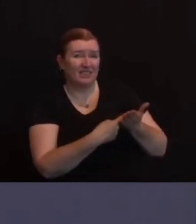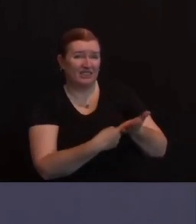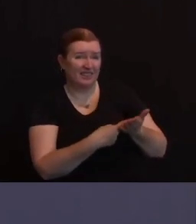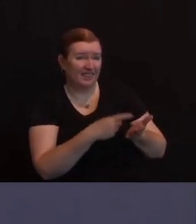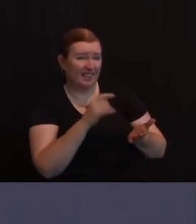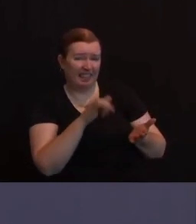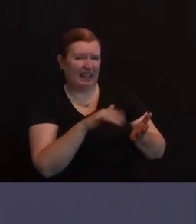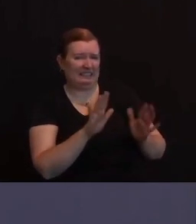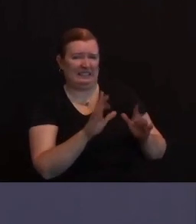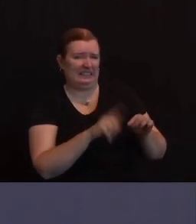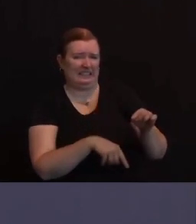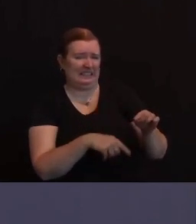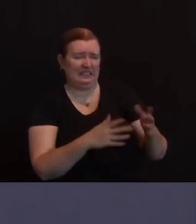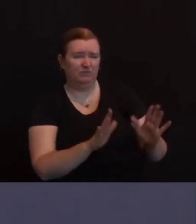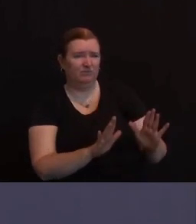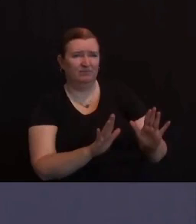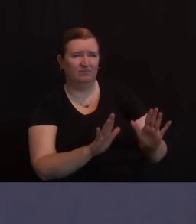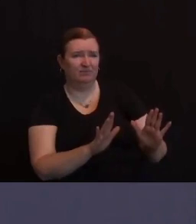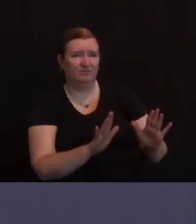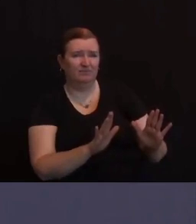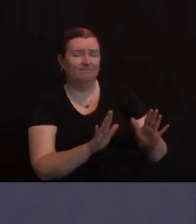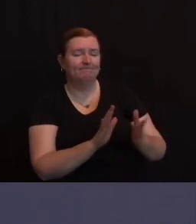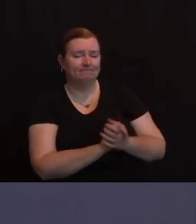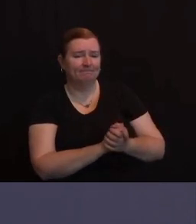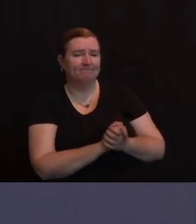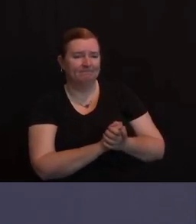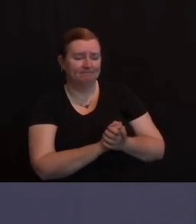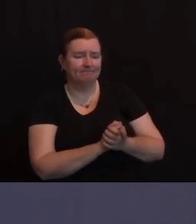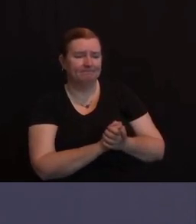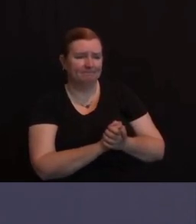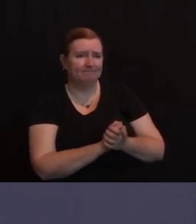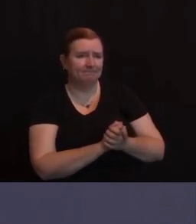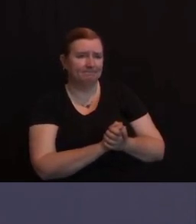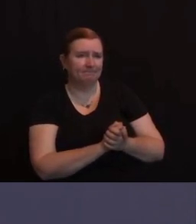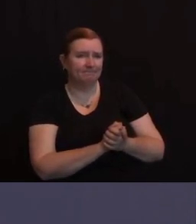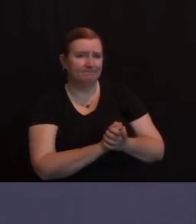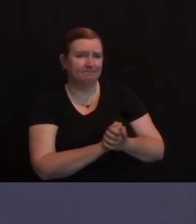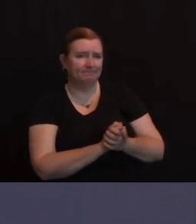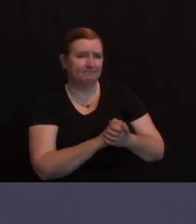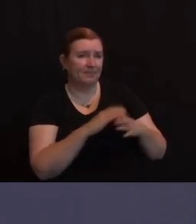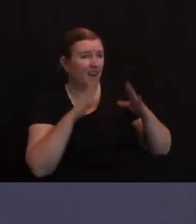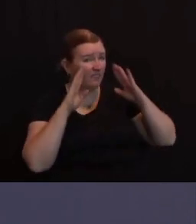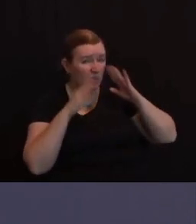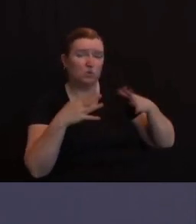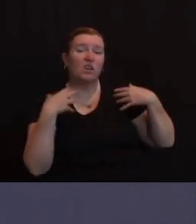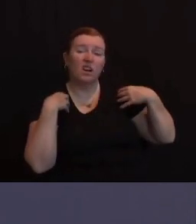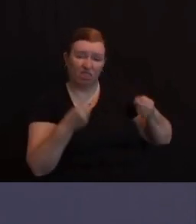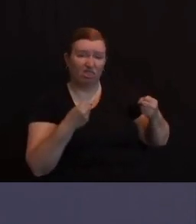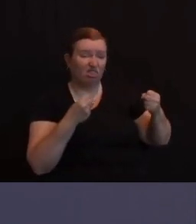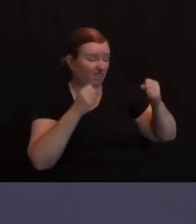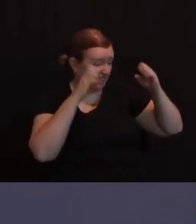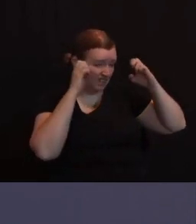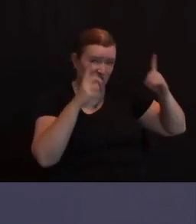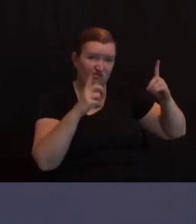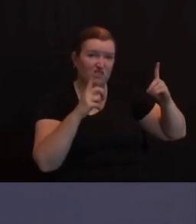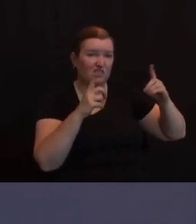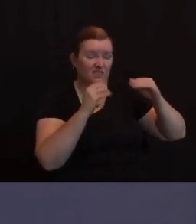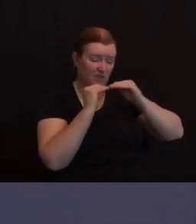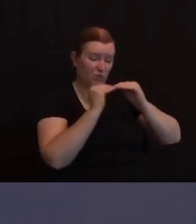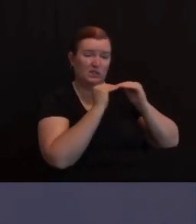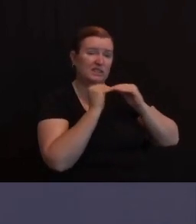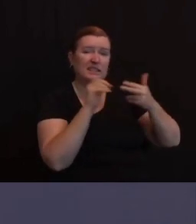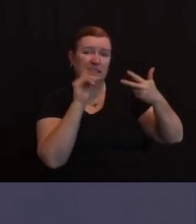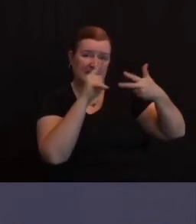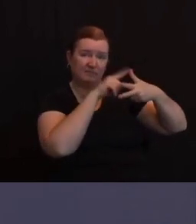health, education, equity, and that's where we'll stay. But in the narrow question right now on this day, do I see it? I